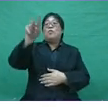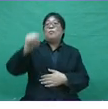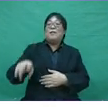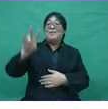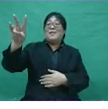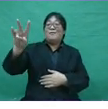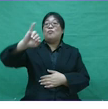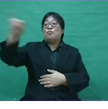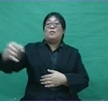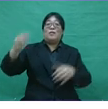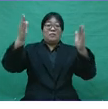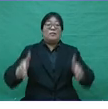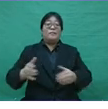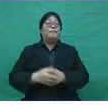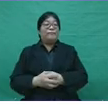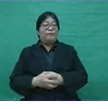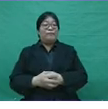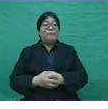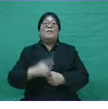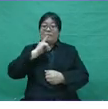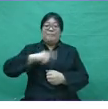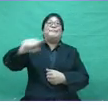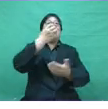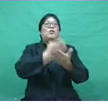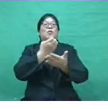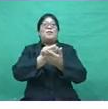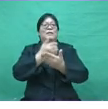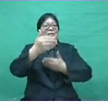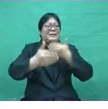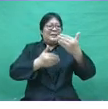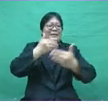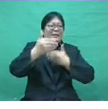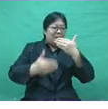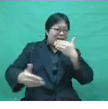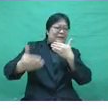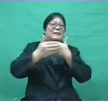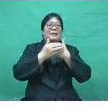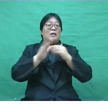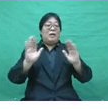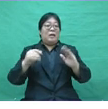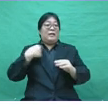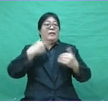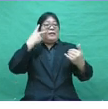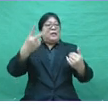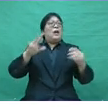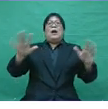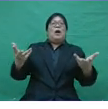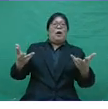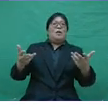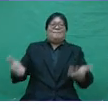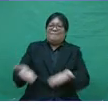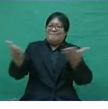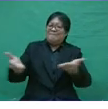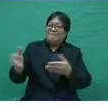million employees. While the economy is on the road of recovery, we look at the propelling the businesses